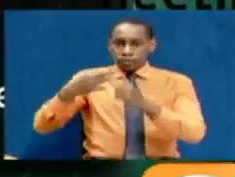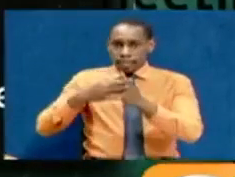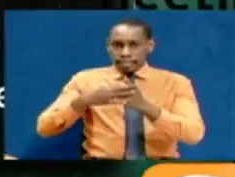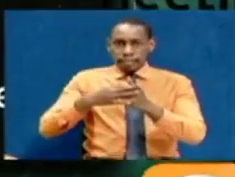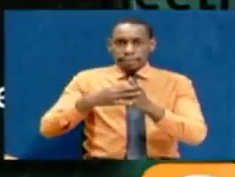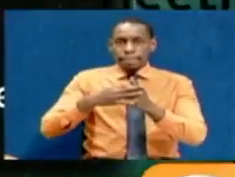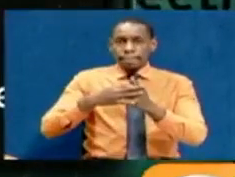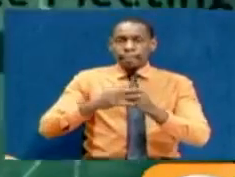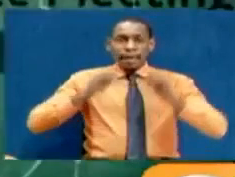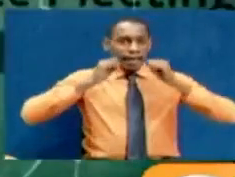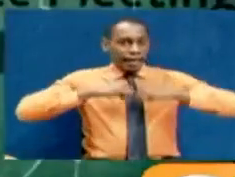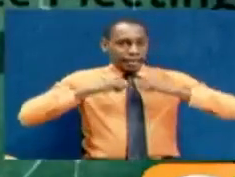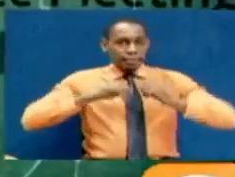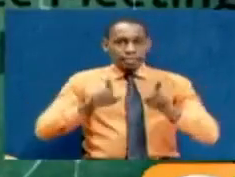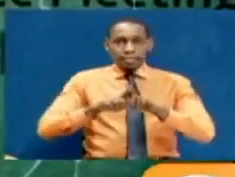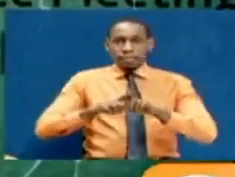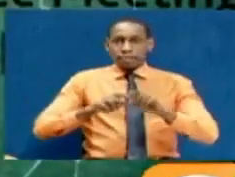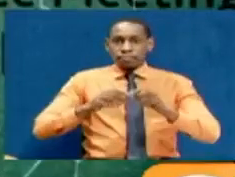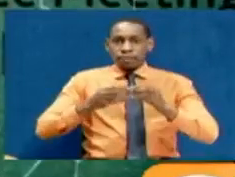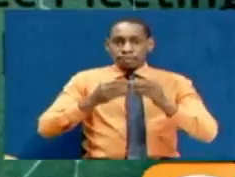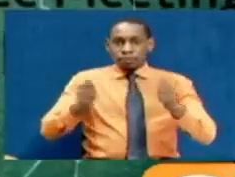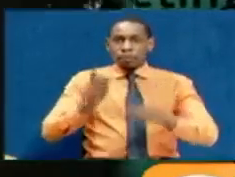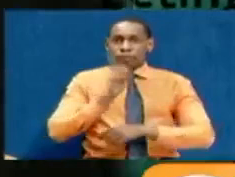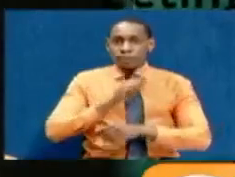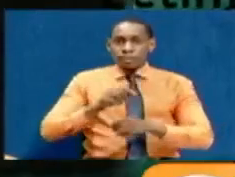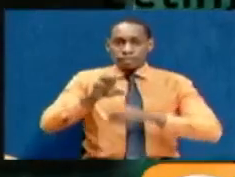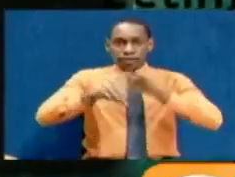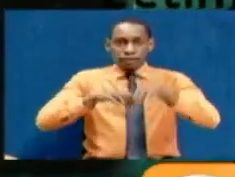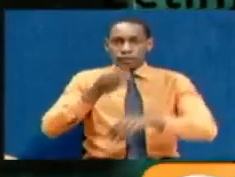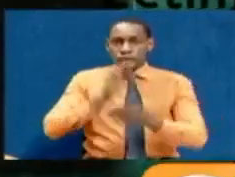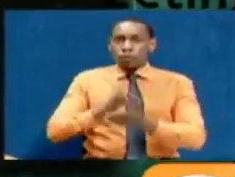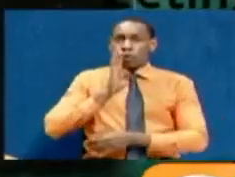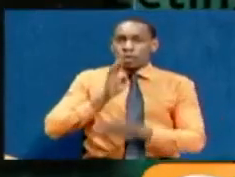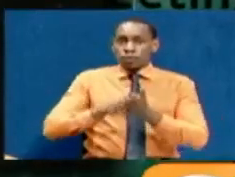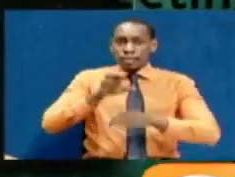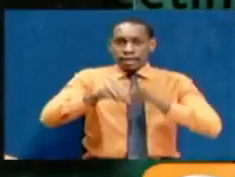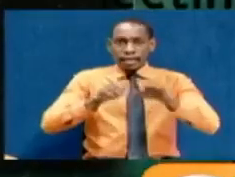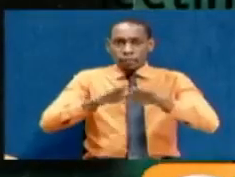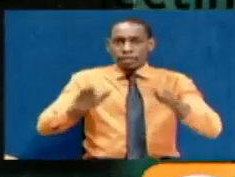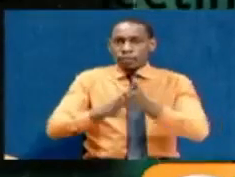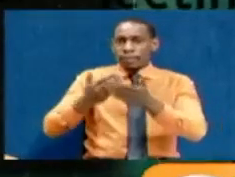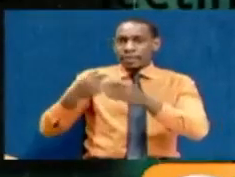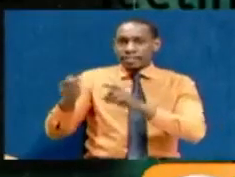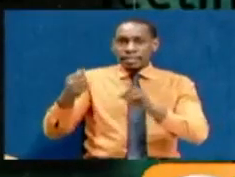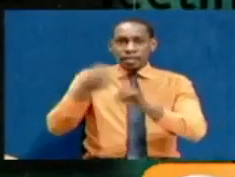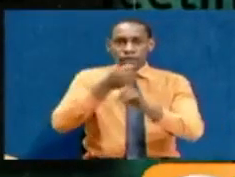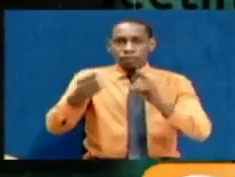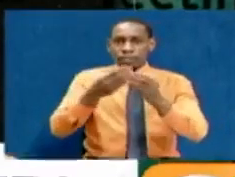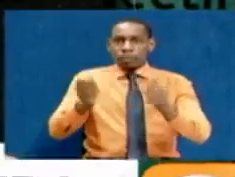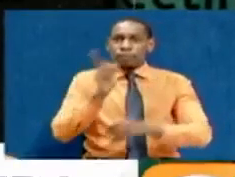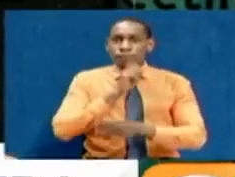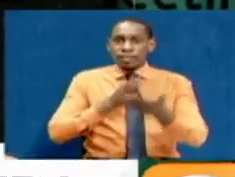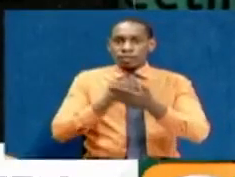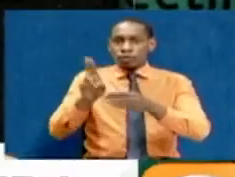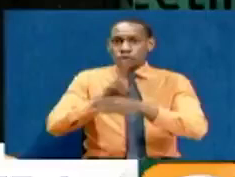2005-2008 Umul and related accords, resolution of contestation over pasture, water and grazing lands and past conflicts will be taken care of